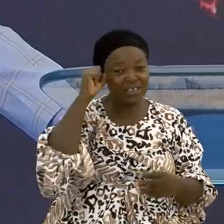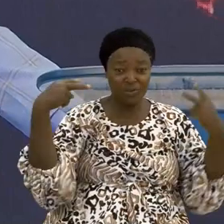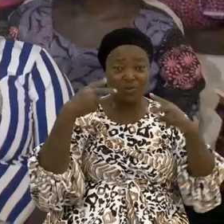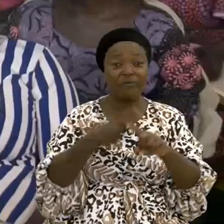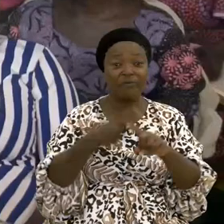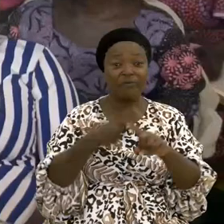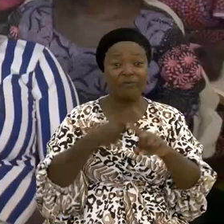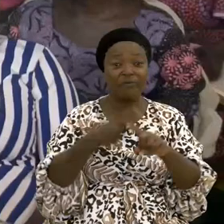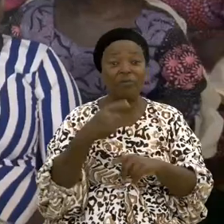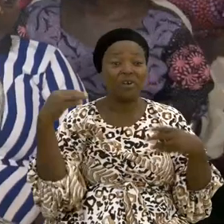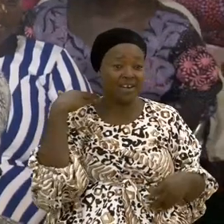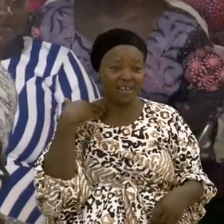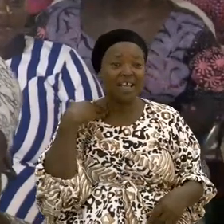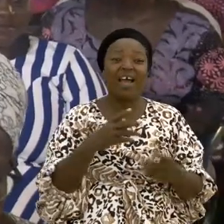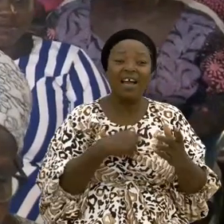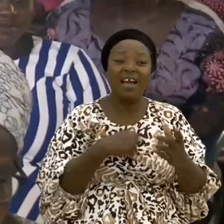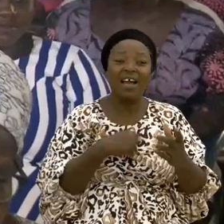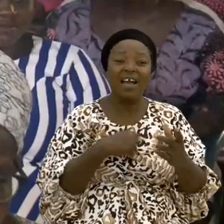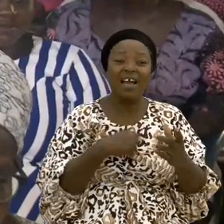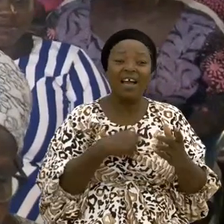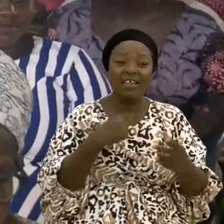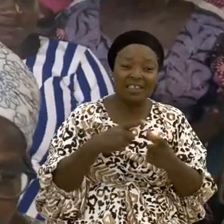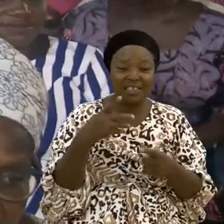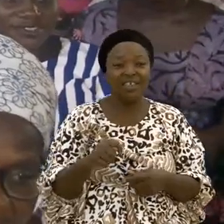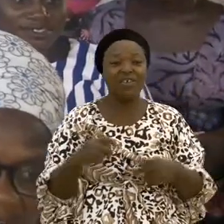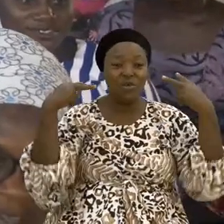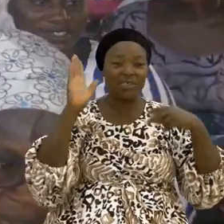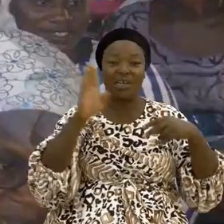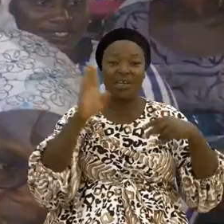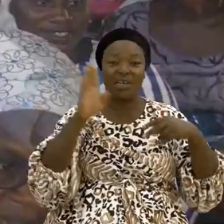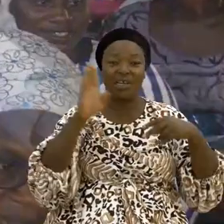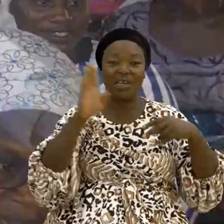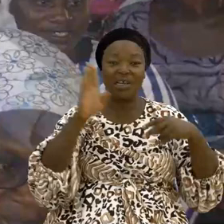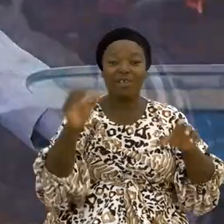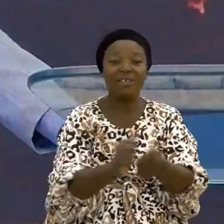off thy neck, and the yoke shall be destroyed